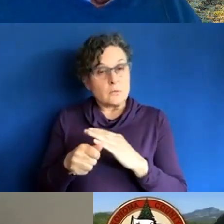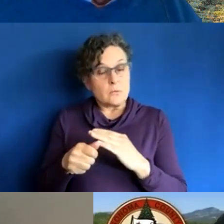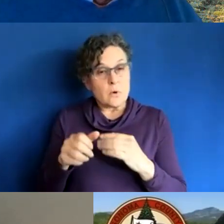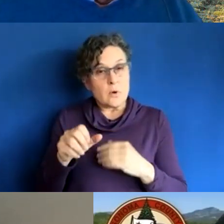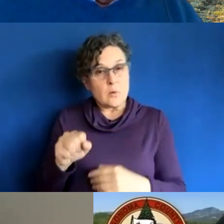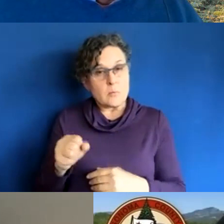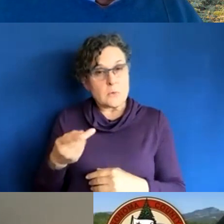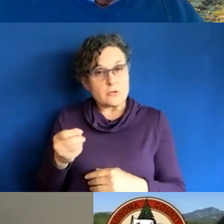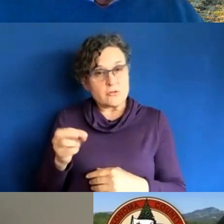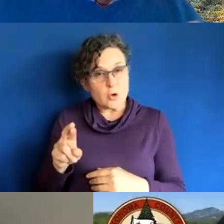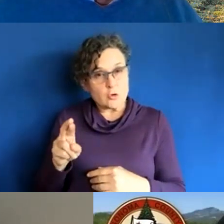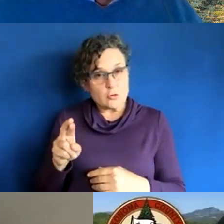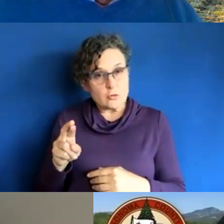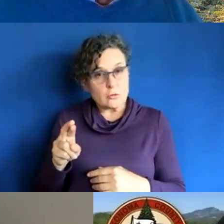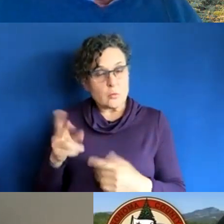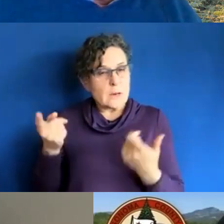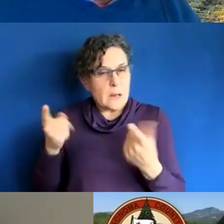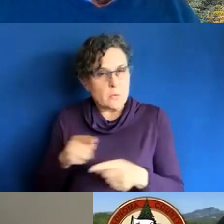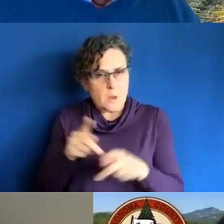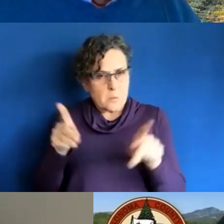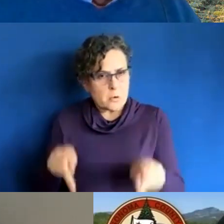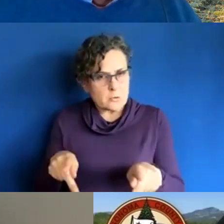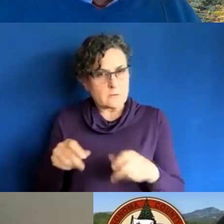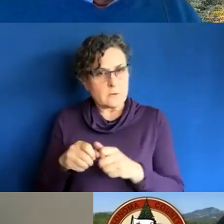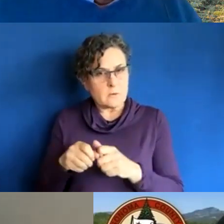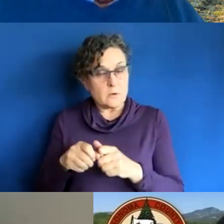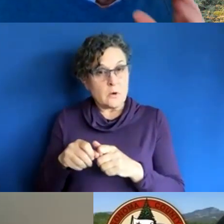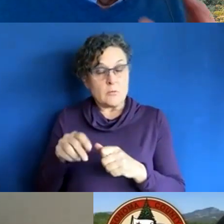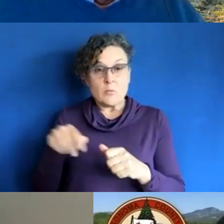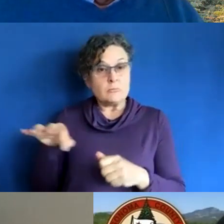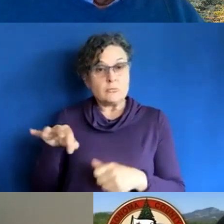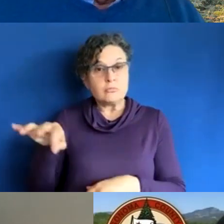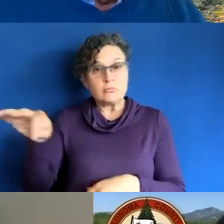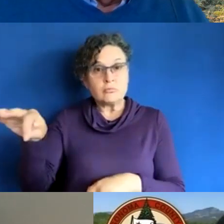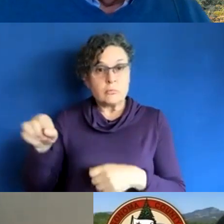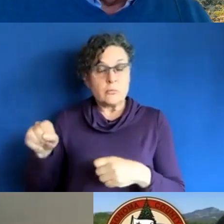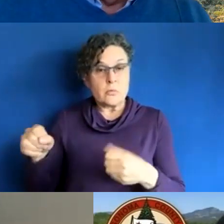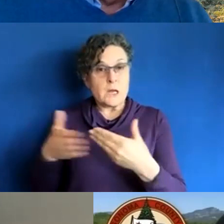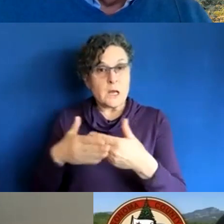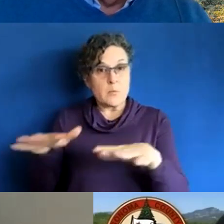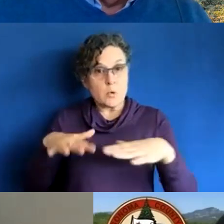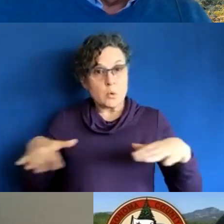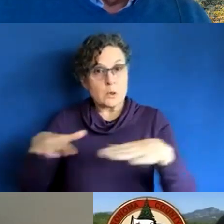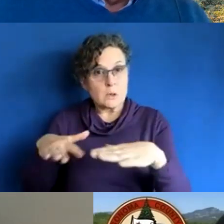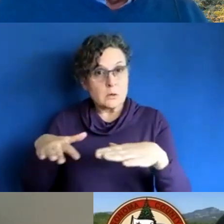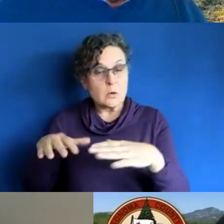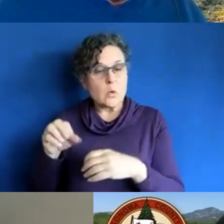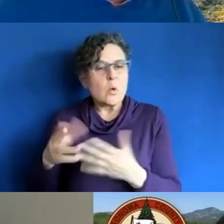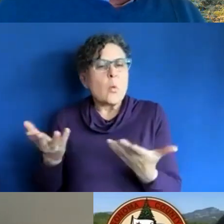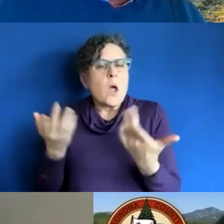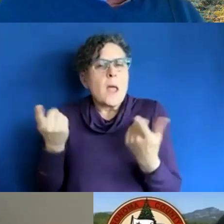What happens to them, and will they be let go into the neighborhood? That's the primary concern of some of our